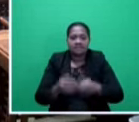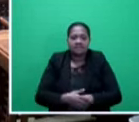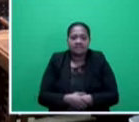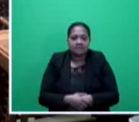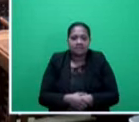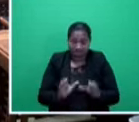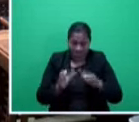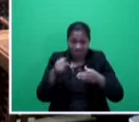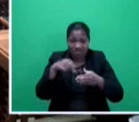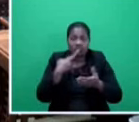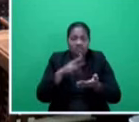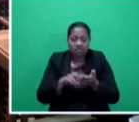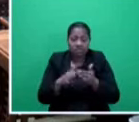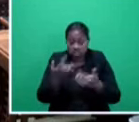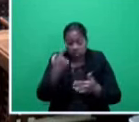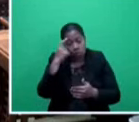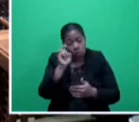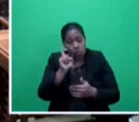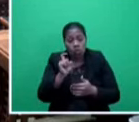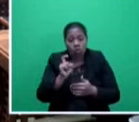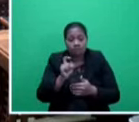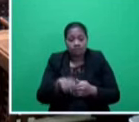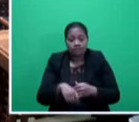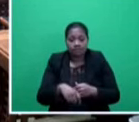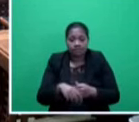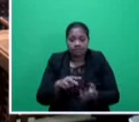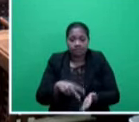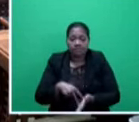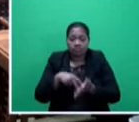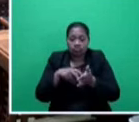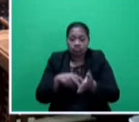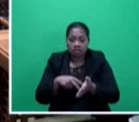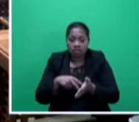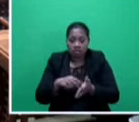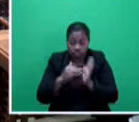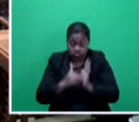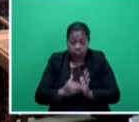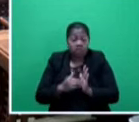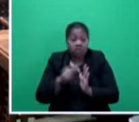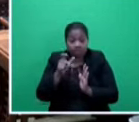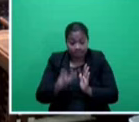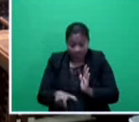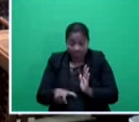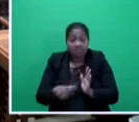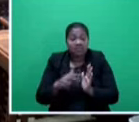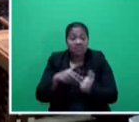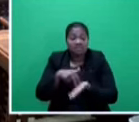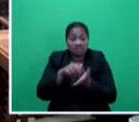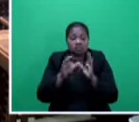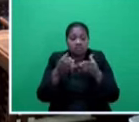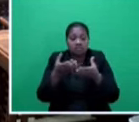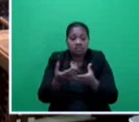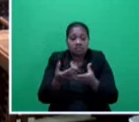I call on the chairperson of Standing Committee on Foreign Affairs and Defence,